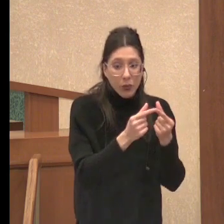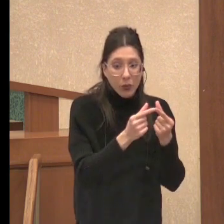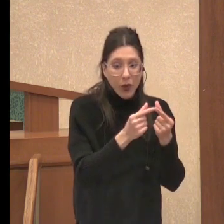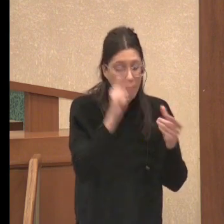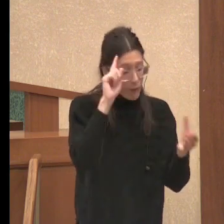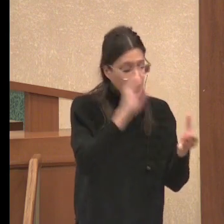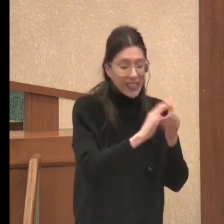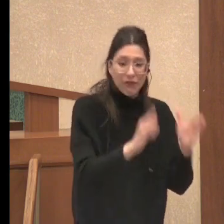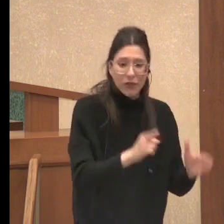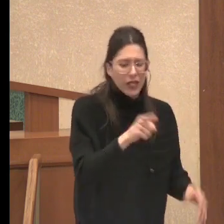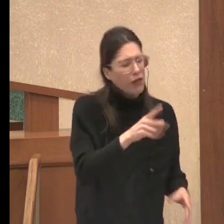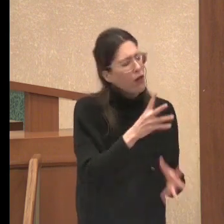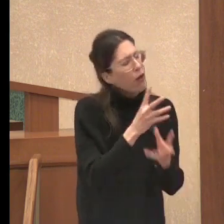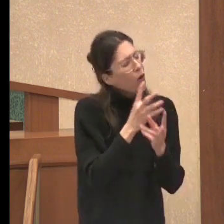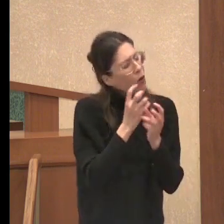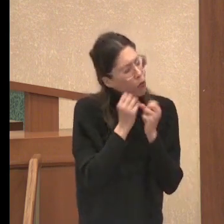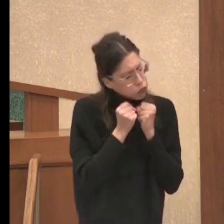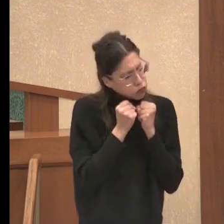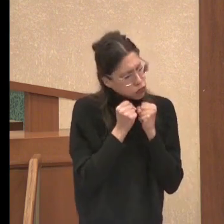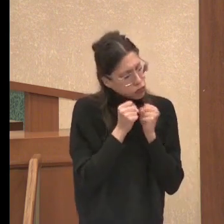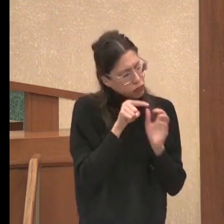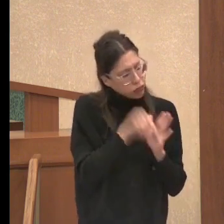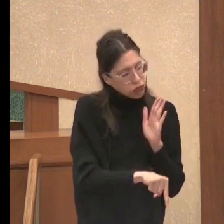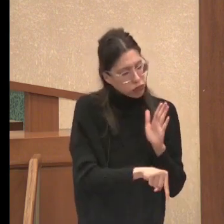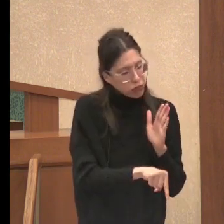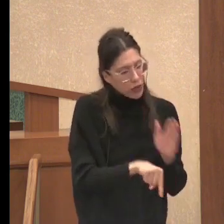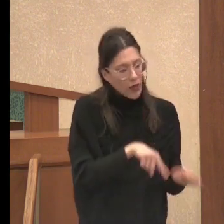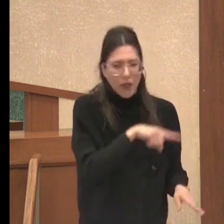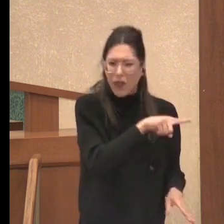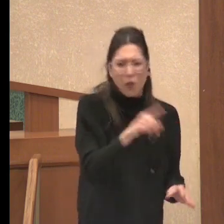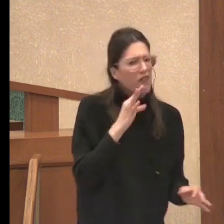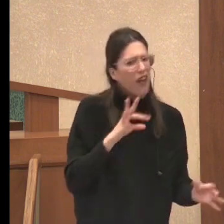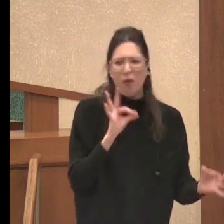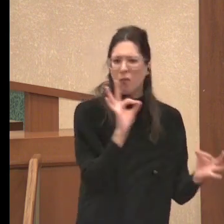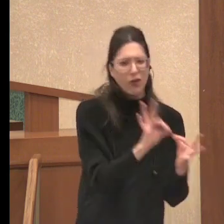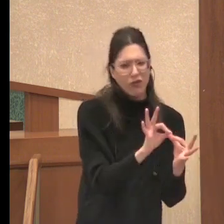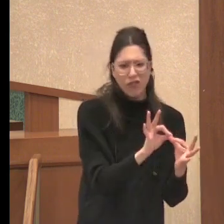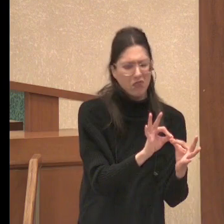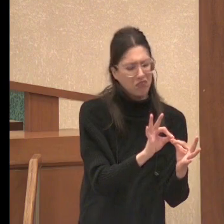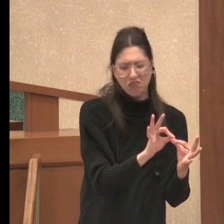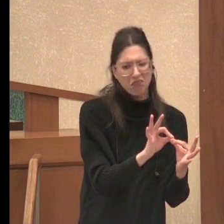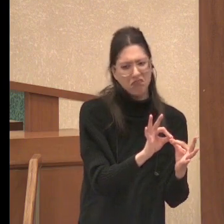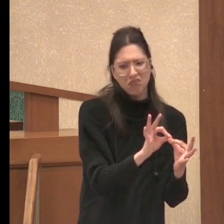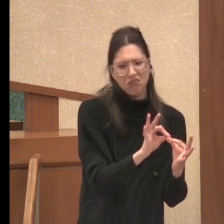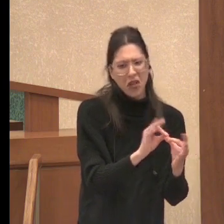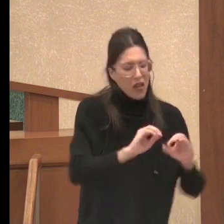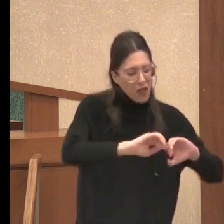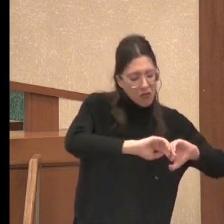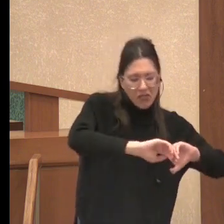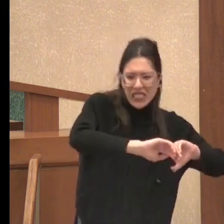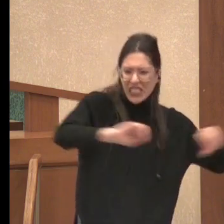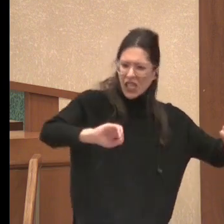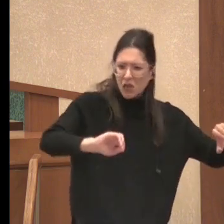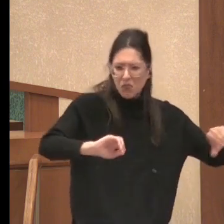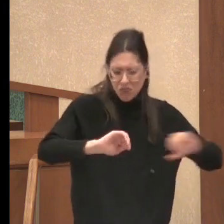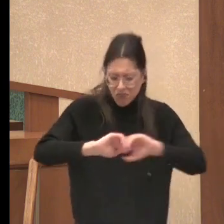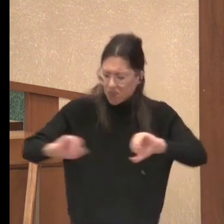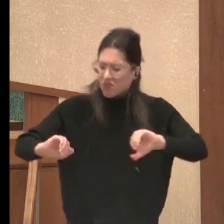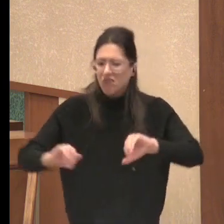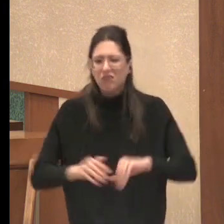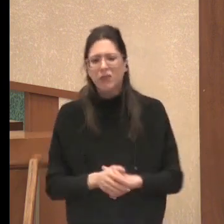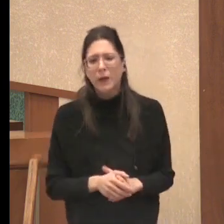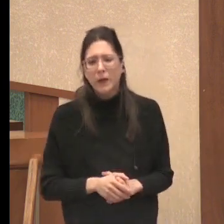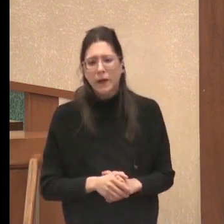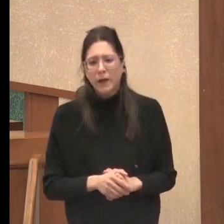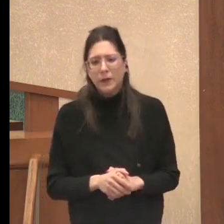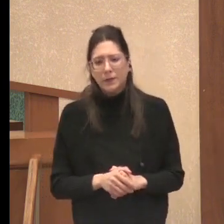he loved deeply, but they were not perfect. There were divisions in the Philippian church, and